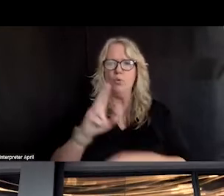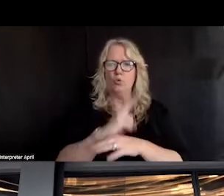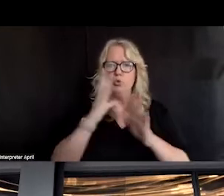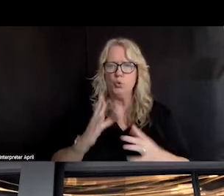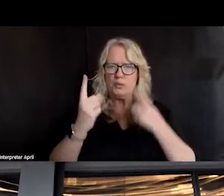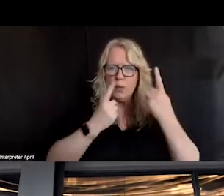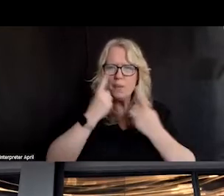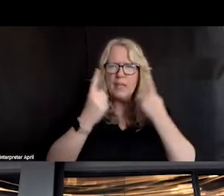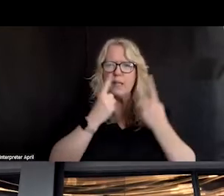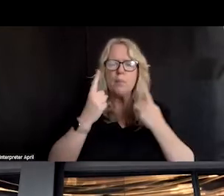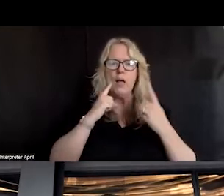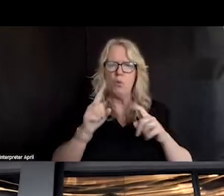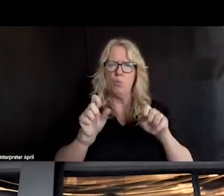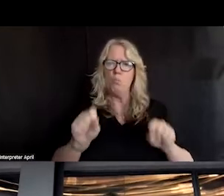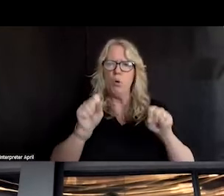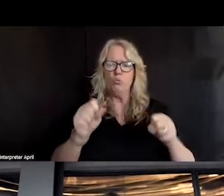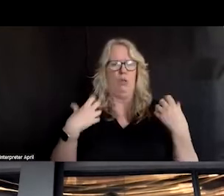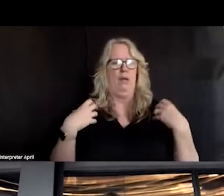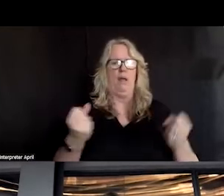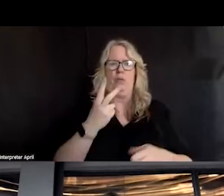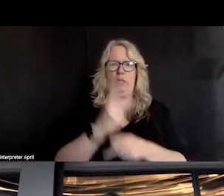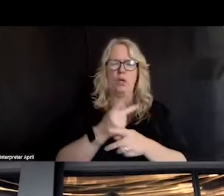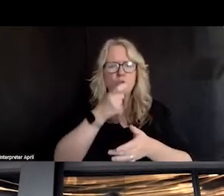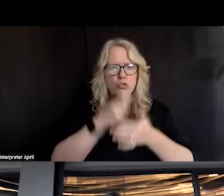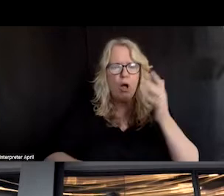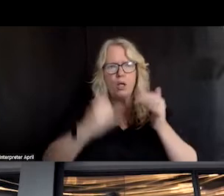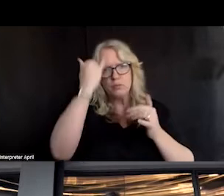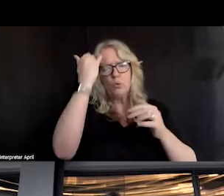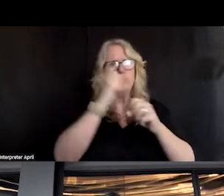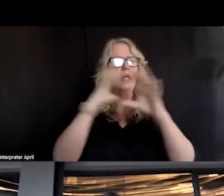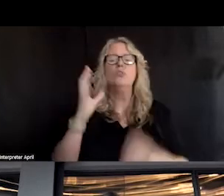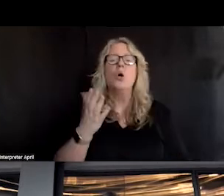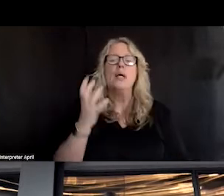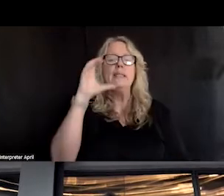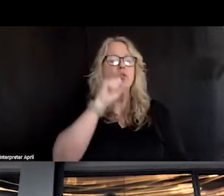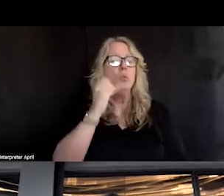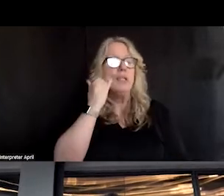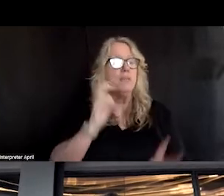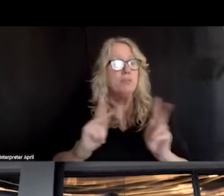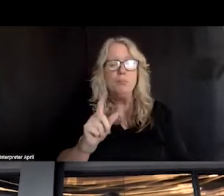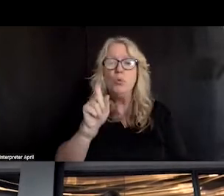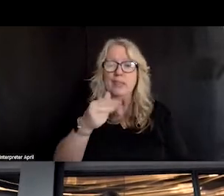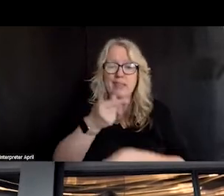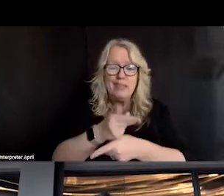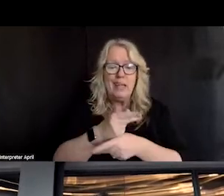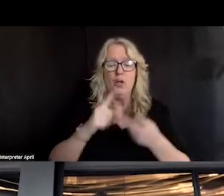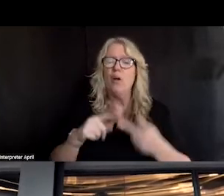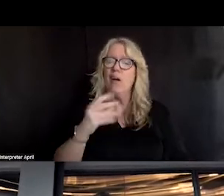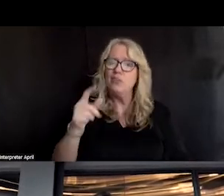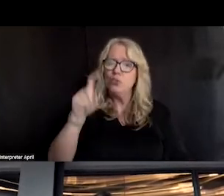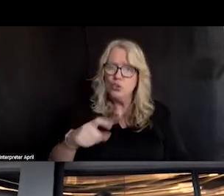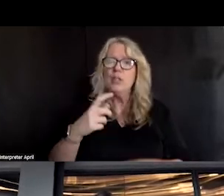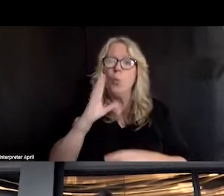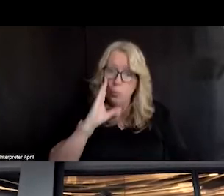the potential healthcare costs of a scenario, assuming that people who need care and should get care would get